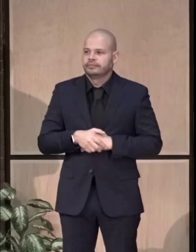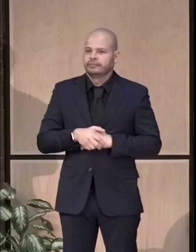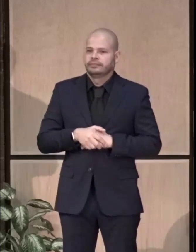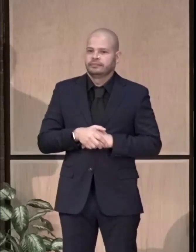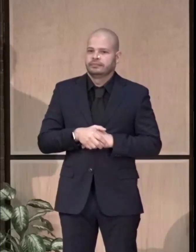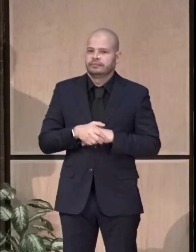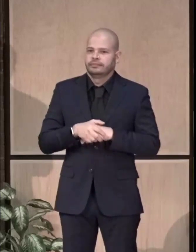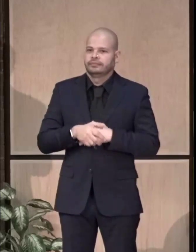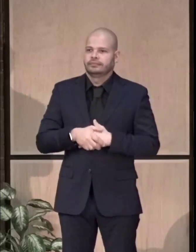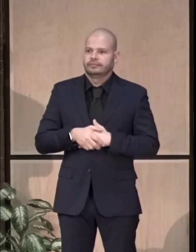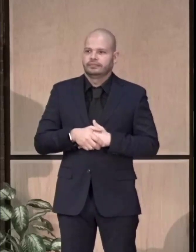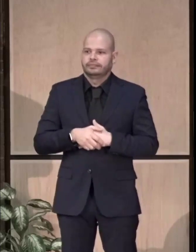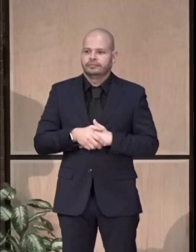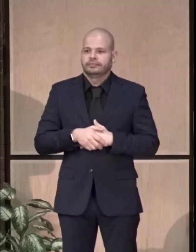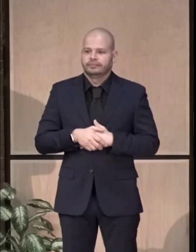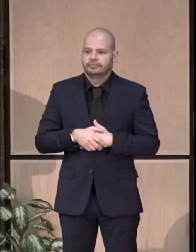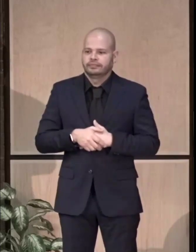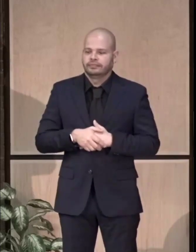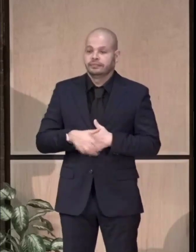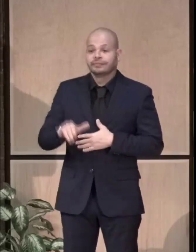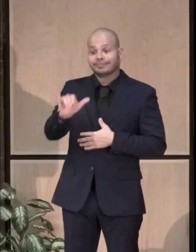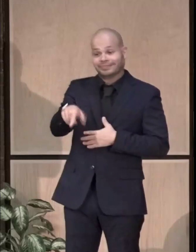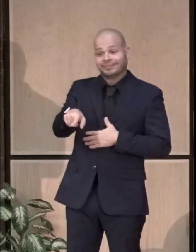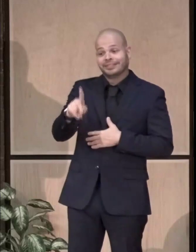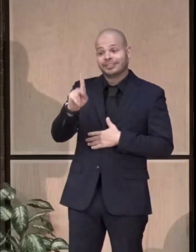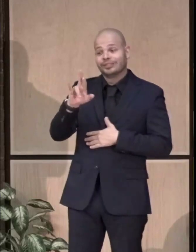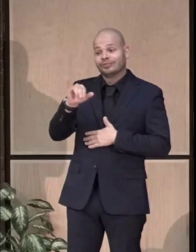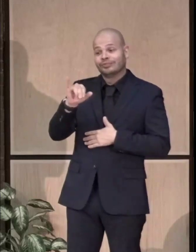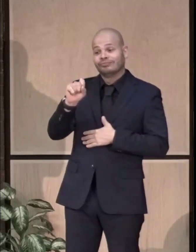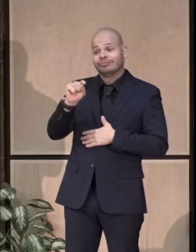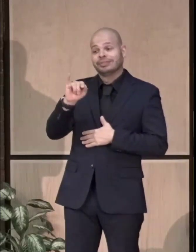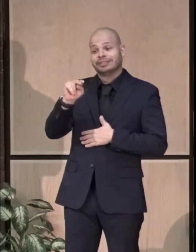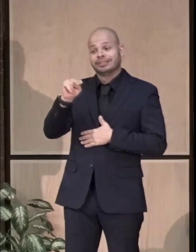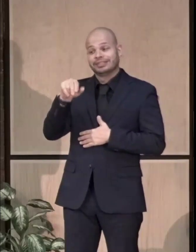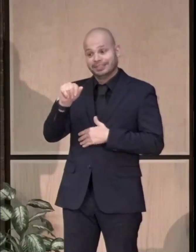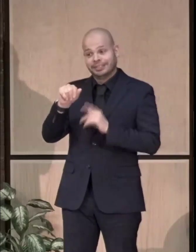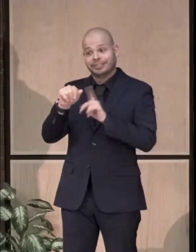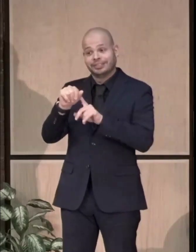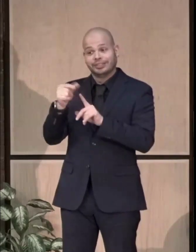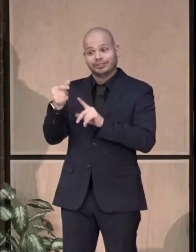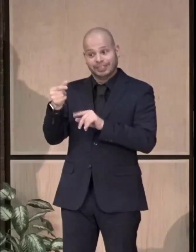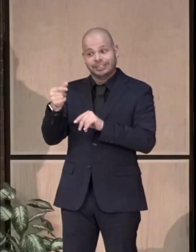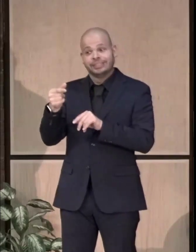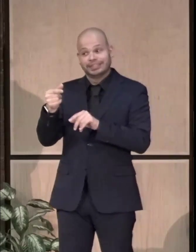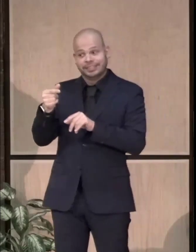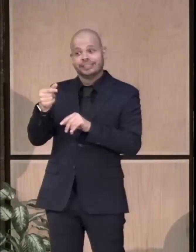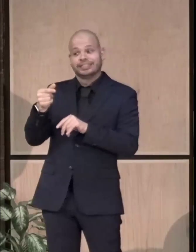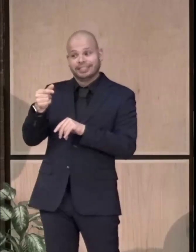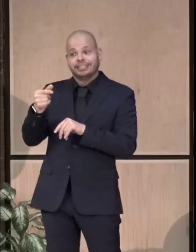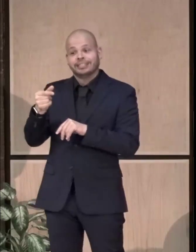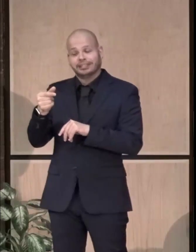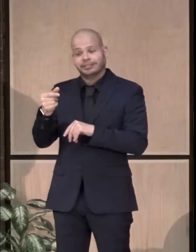That's an email from Christina Green to you and others. And it attaches the timeline,